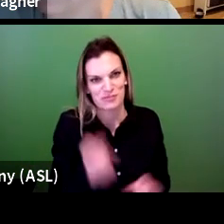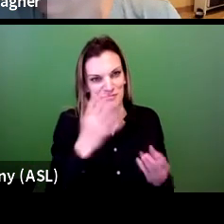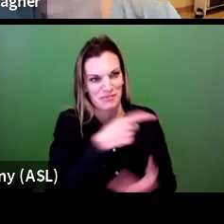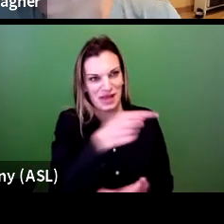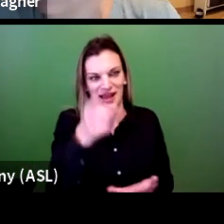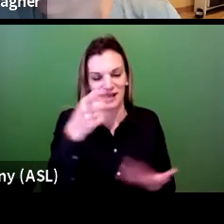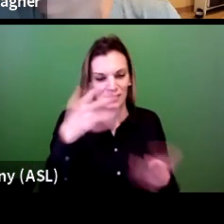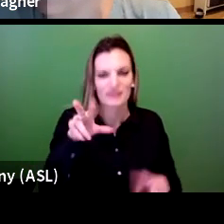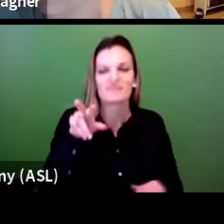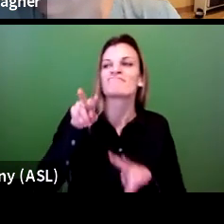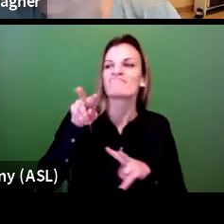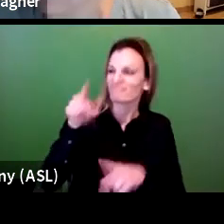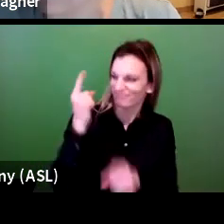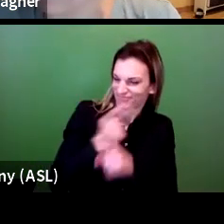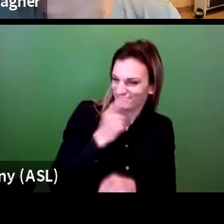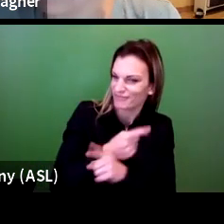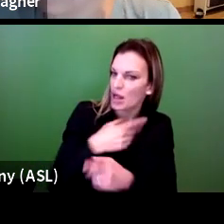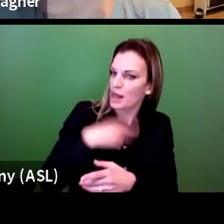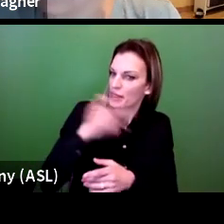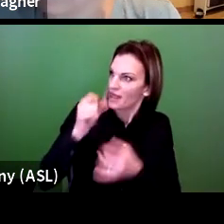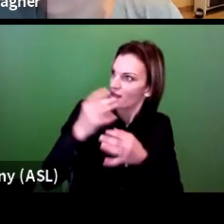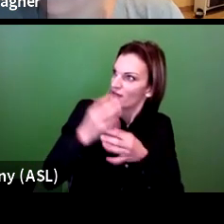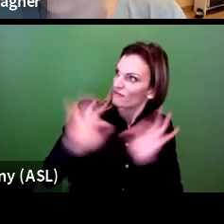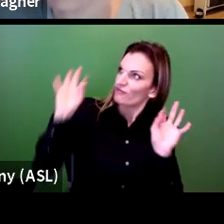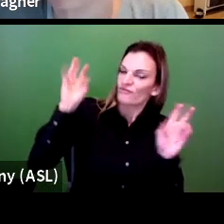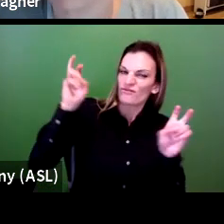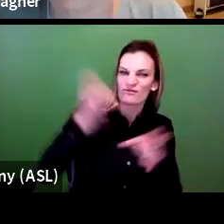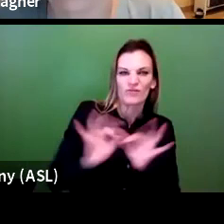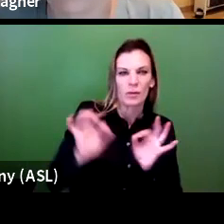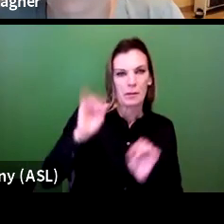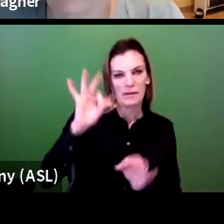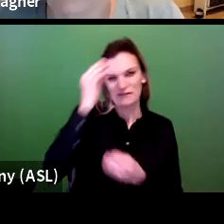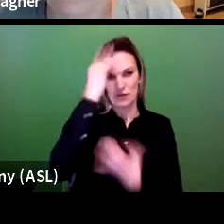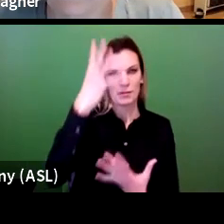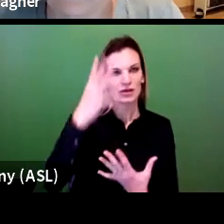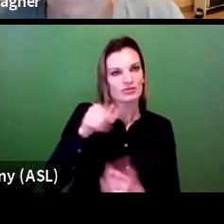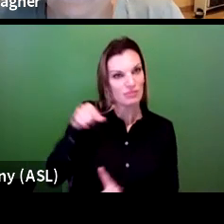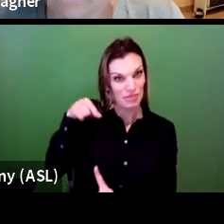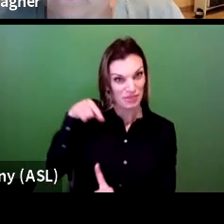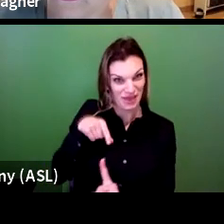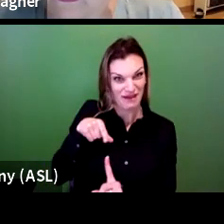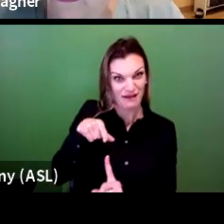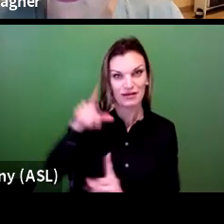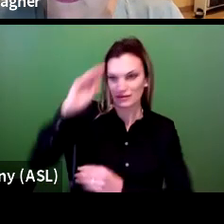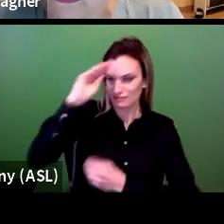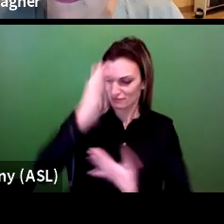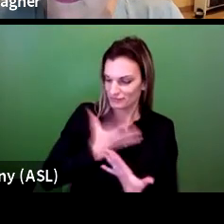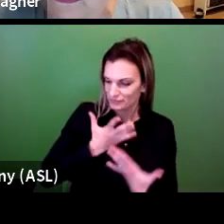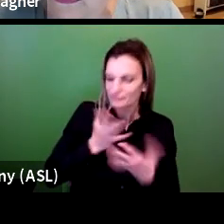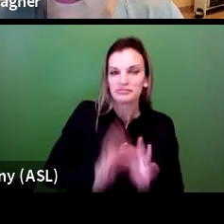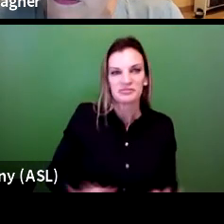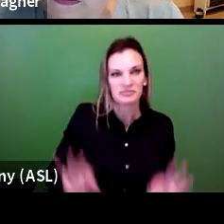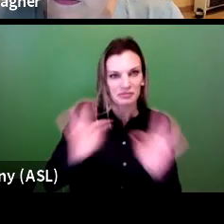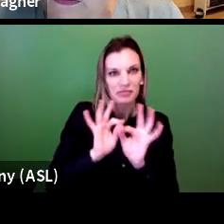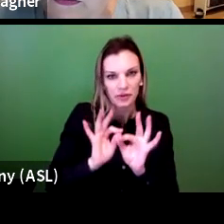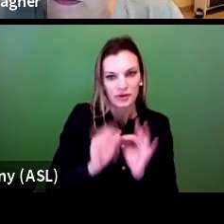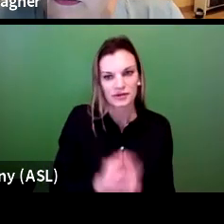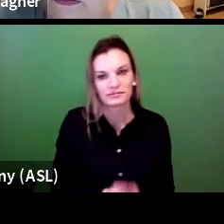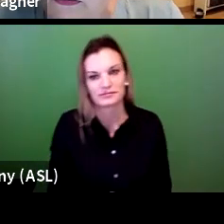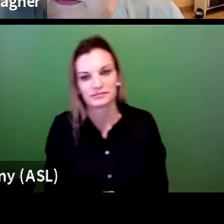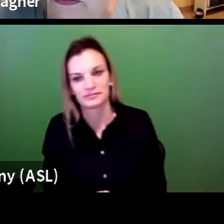about freedom of press and of course freedom of speech and the other freedoms we talked about at the beginning of this. So not to make this